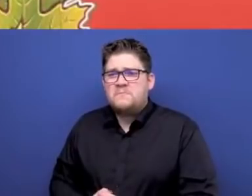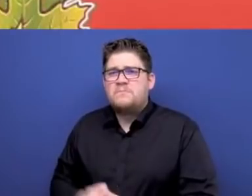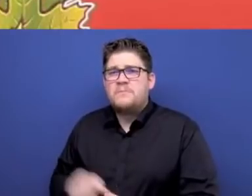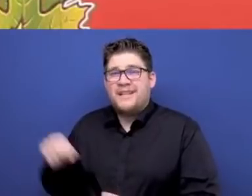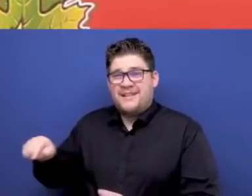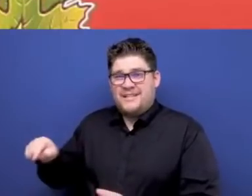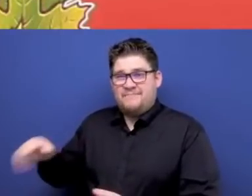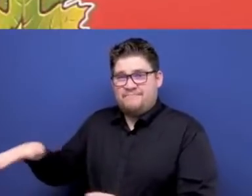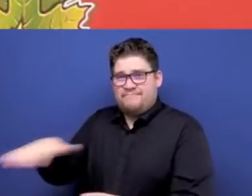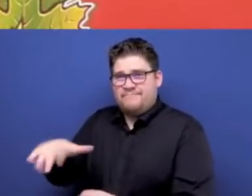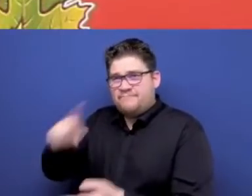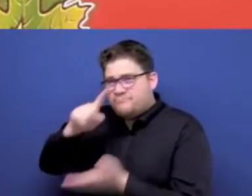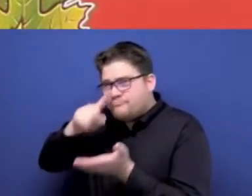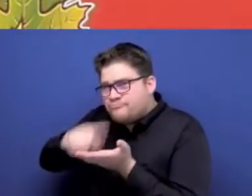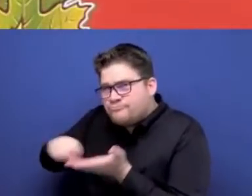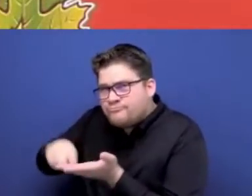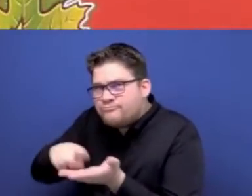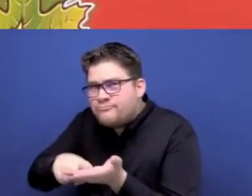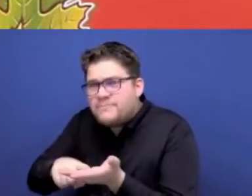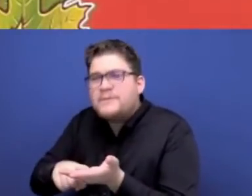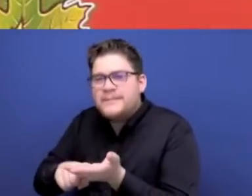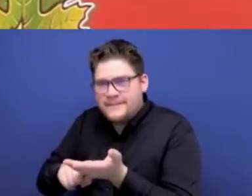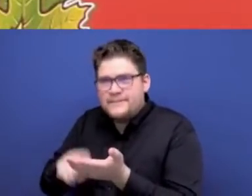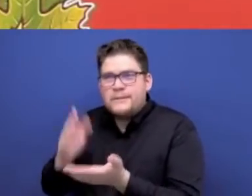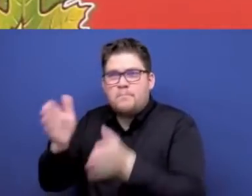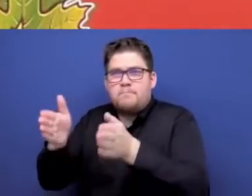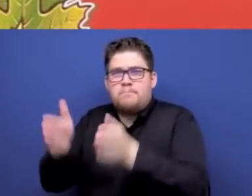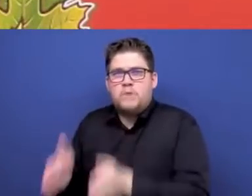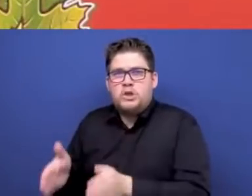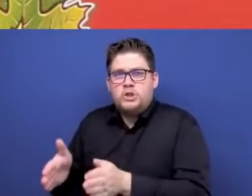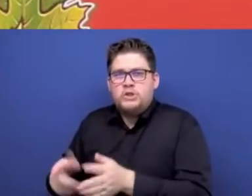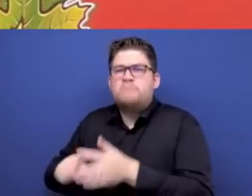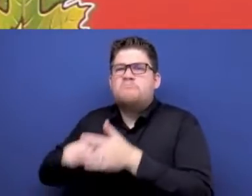to have been human caused. It looks like about a total of seven